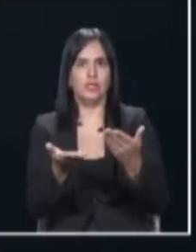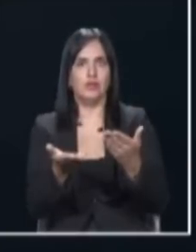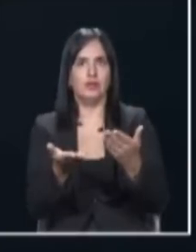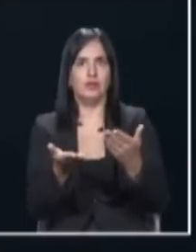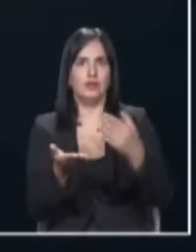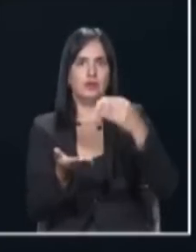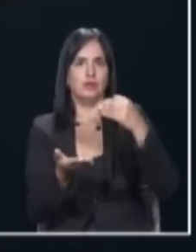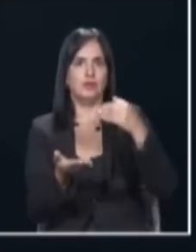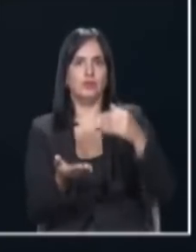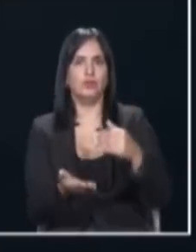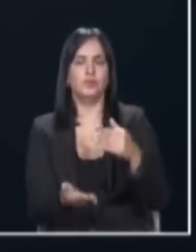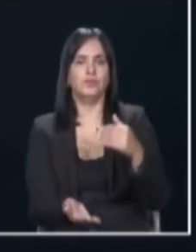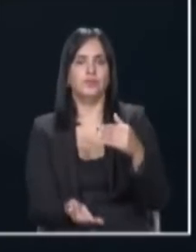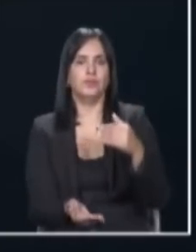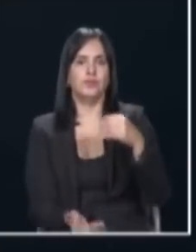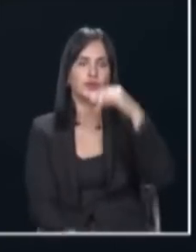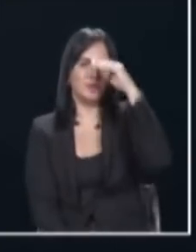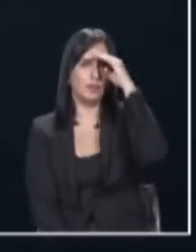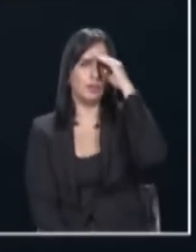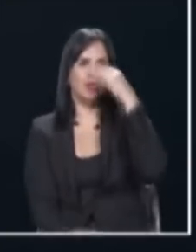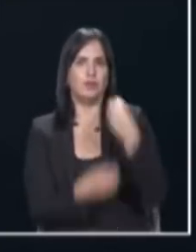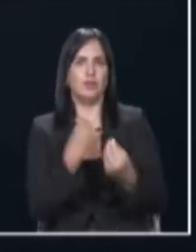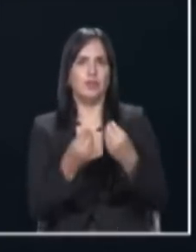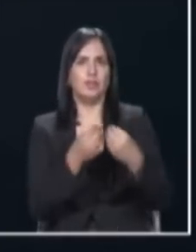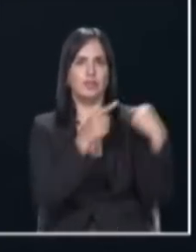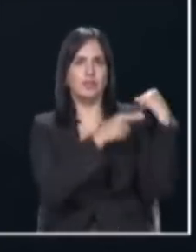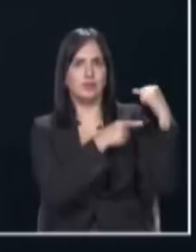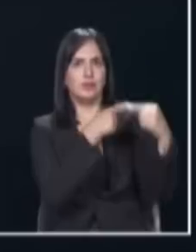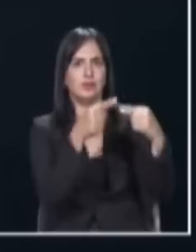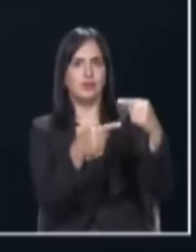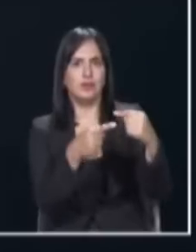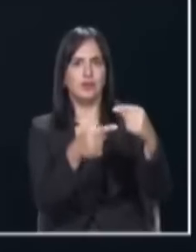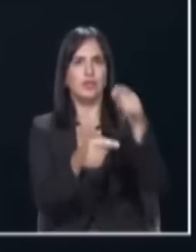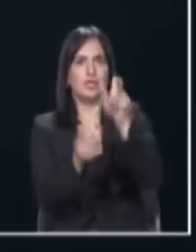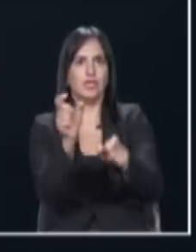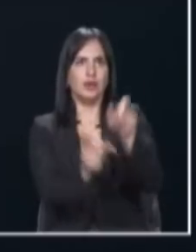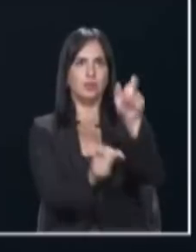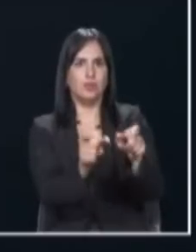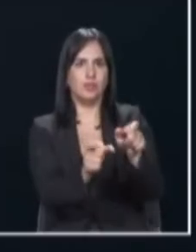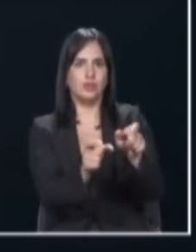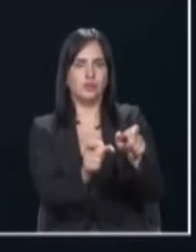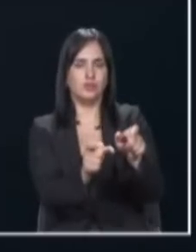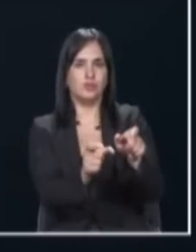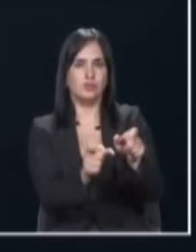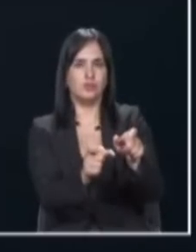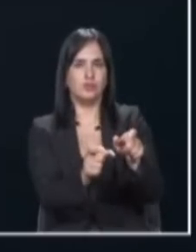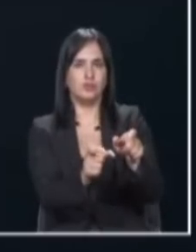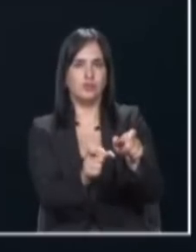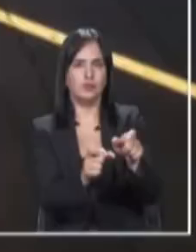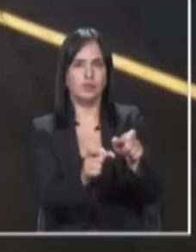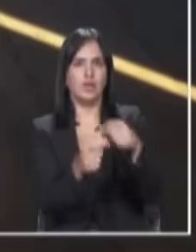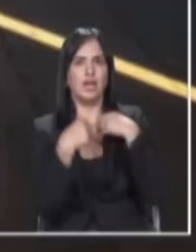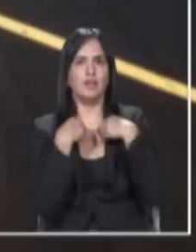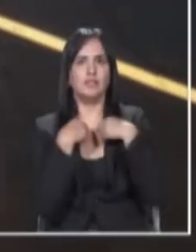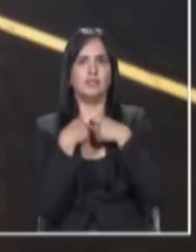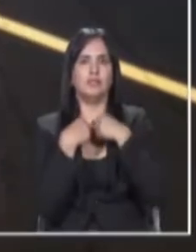by influencing what characteristics are passed down from generation to generation in a species population